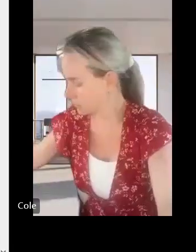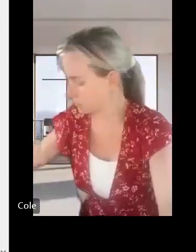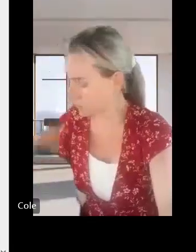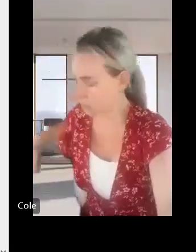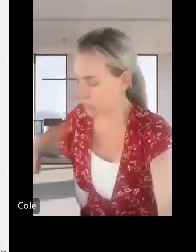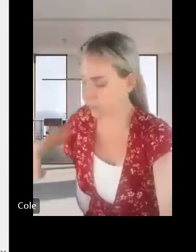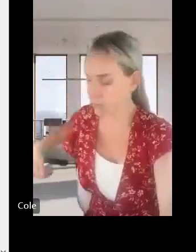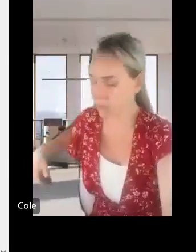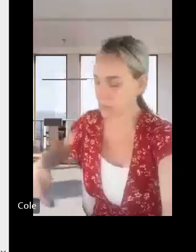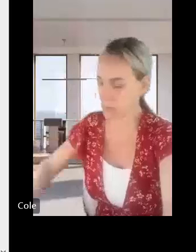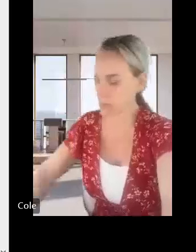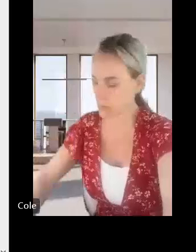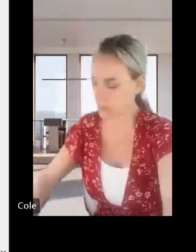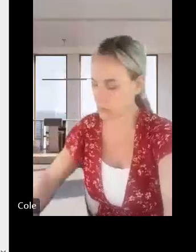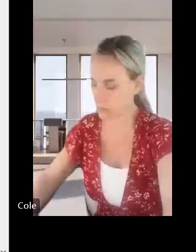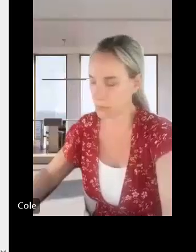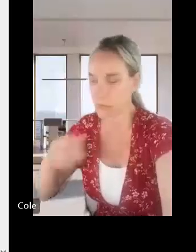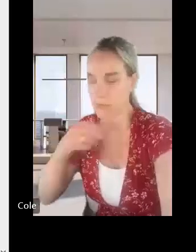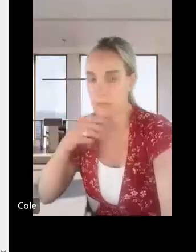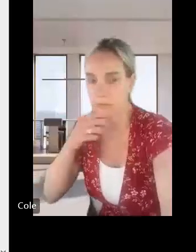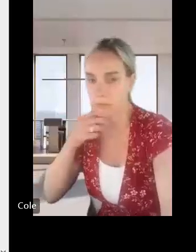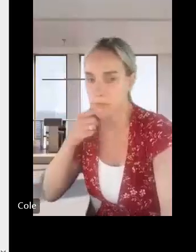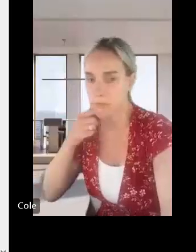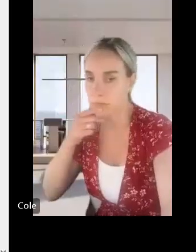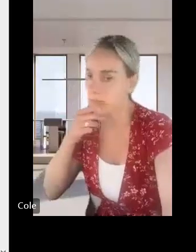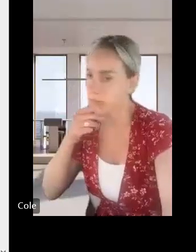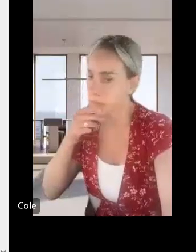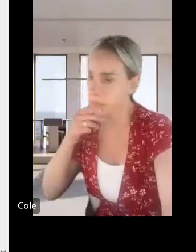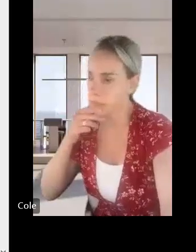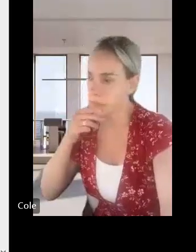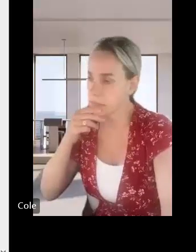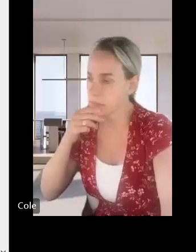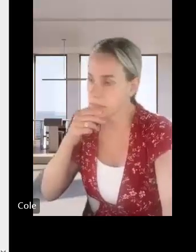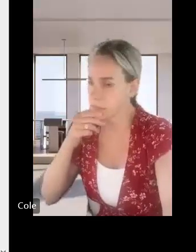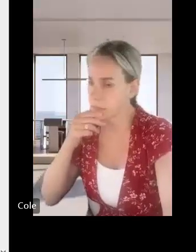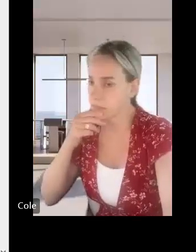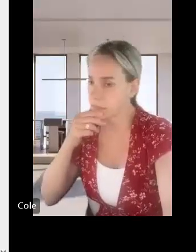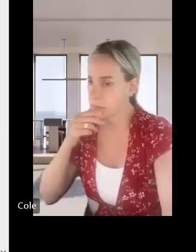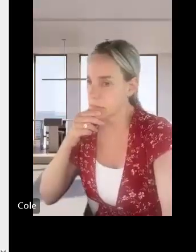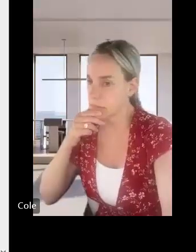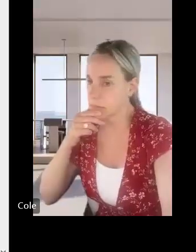So it's close to $50,000 for this school.